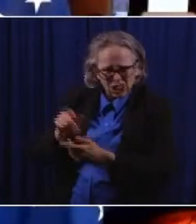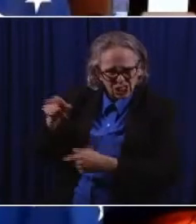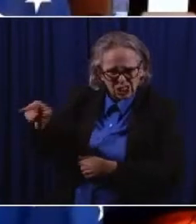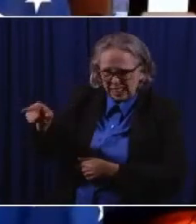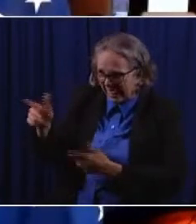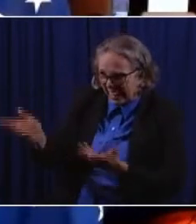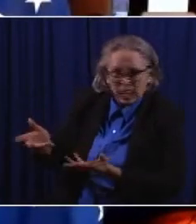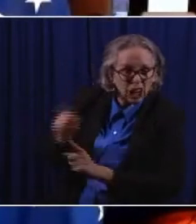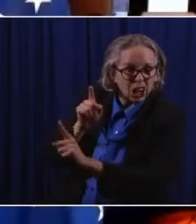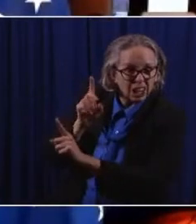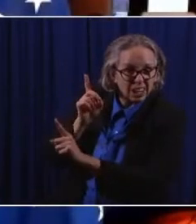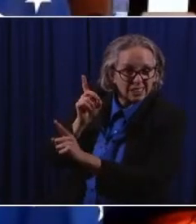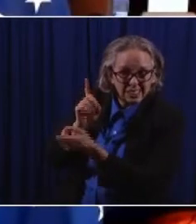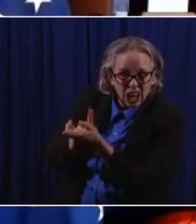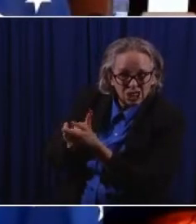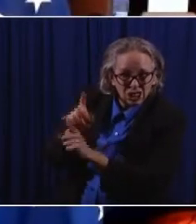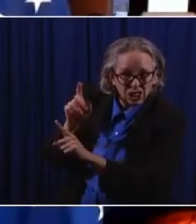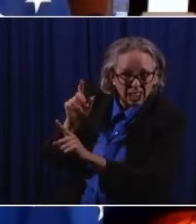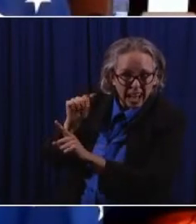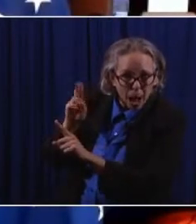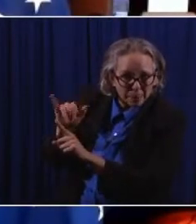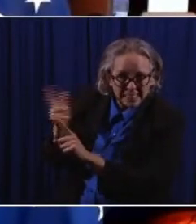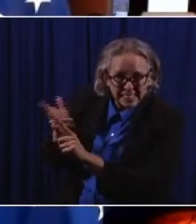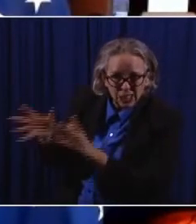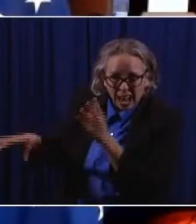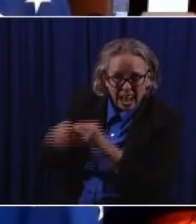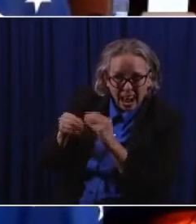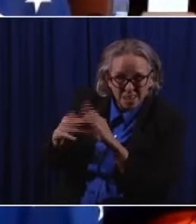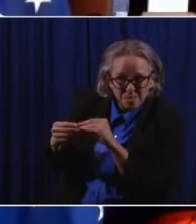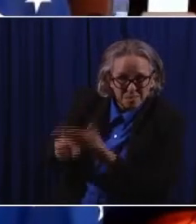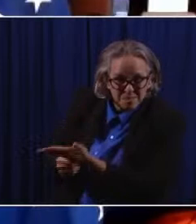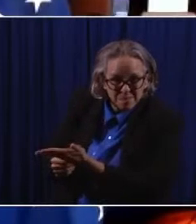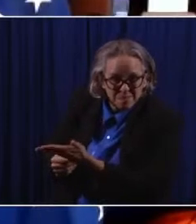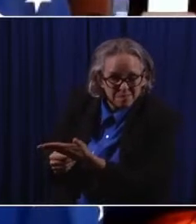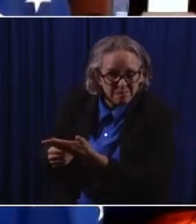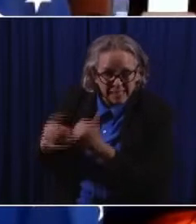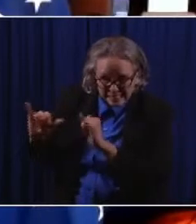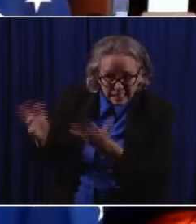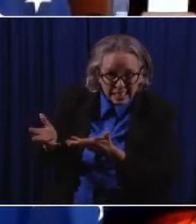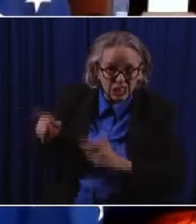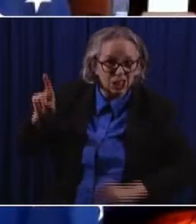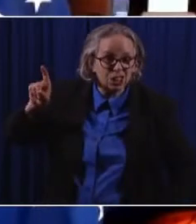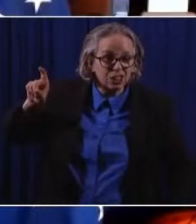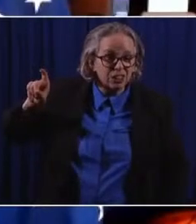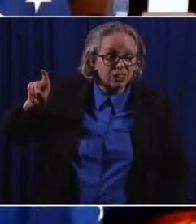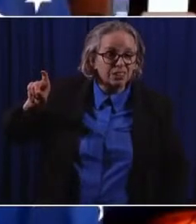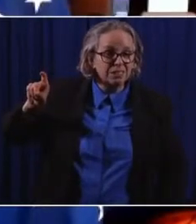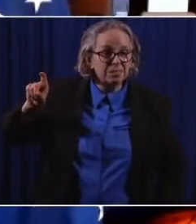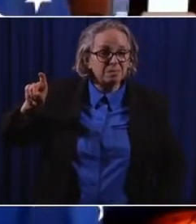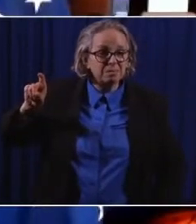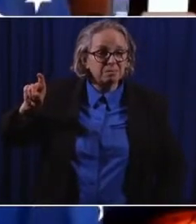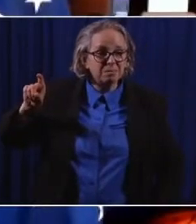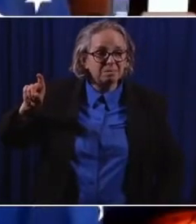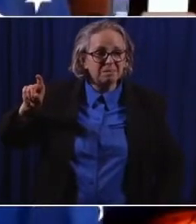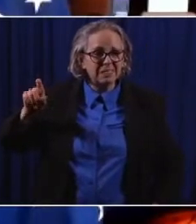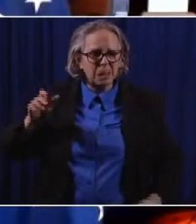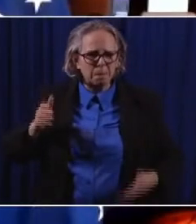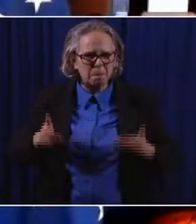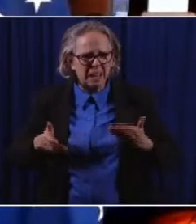to offer any conclusions to that beyond what I've said. I think maybe we could have her